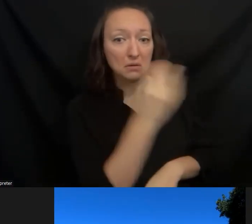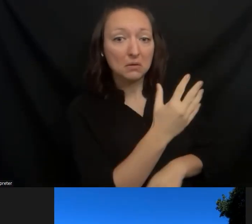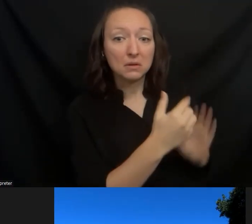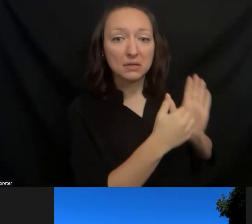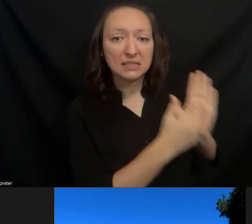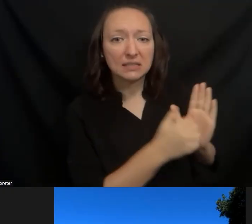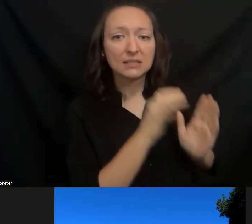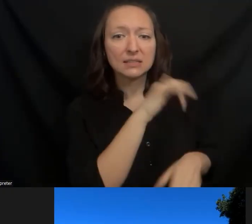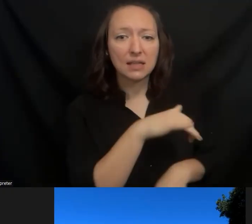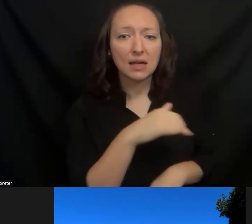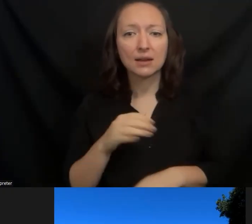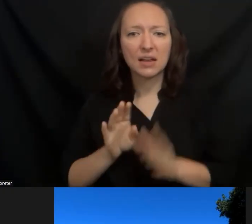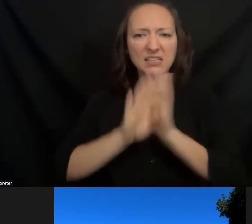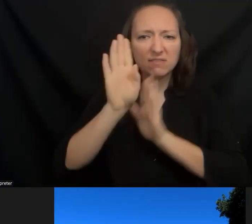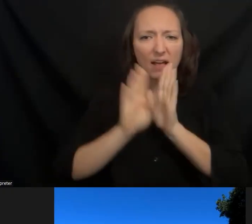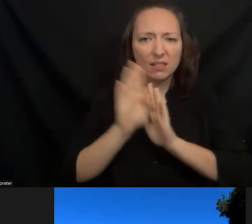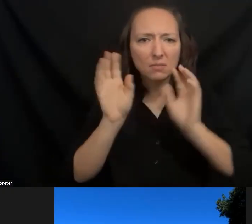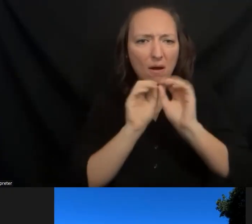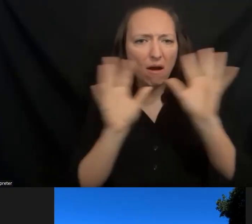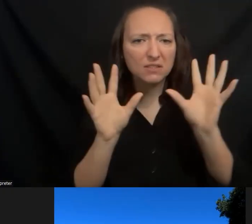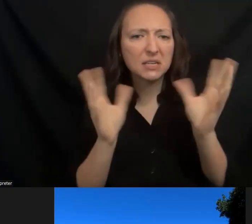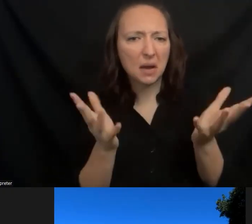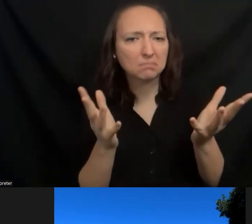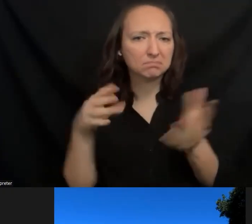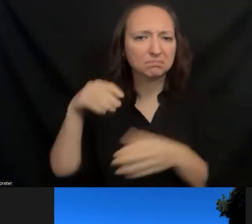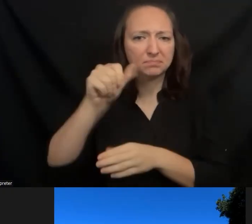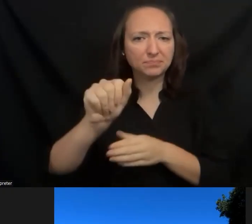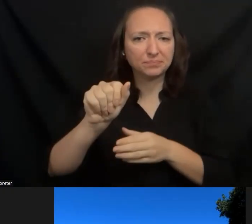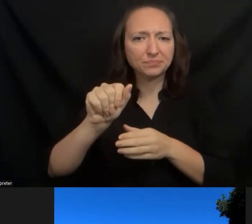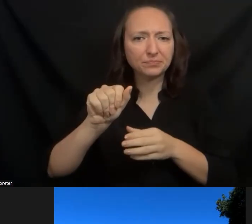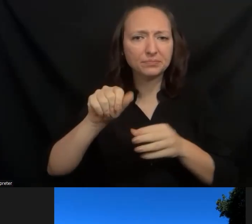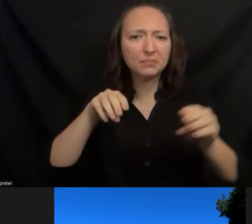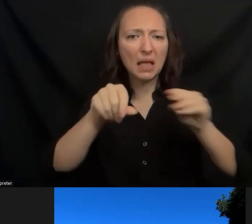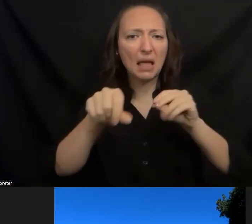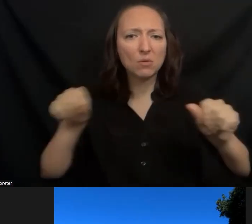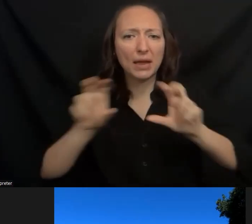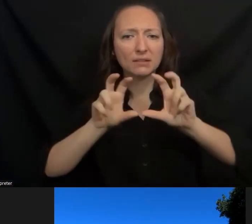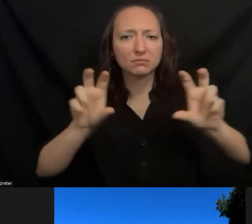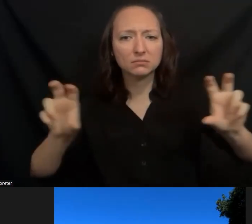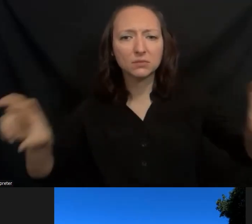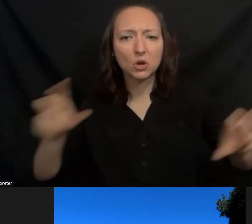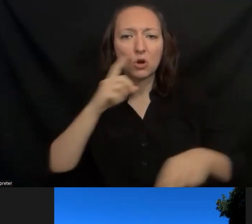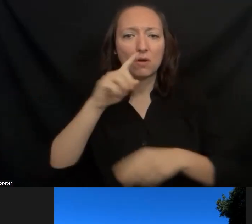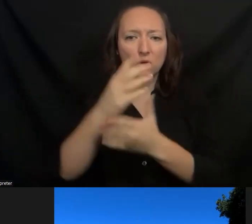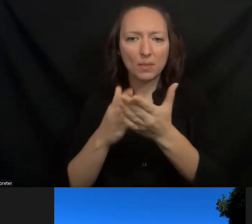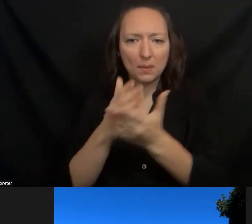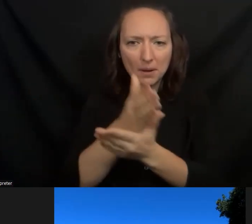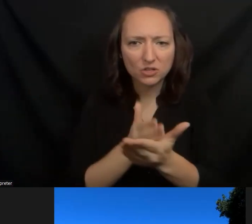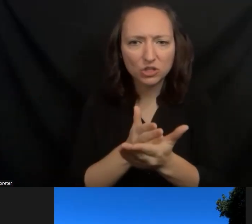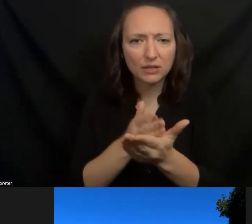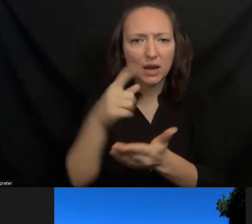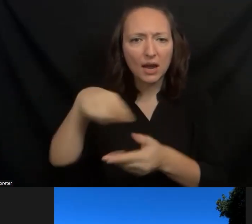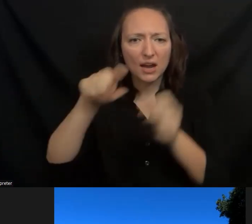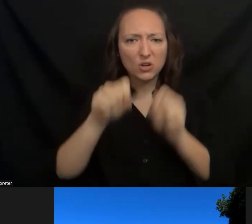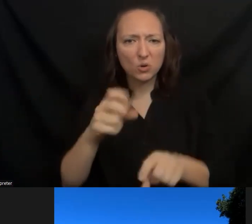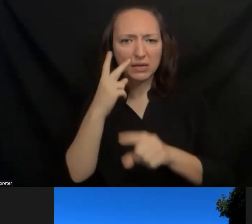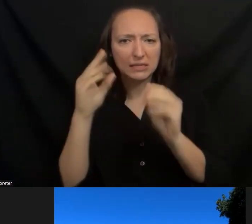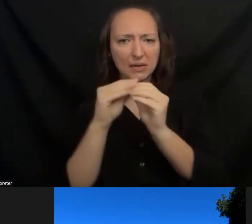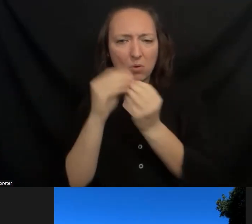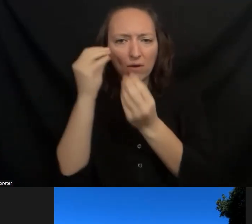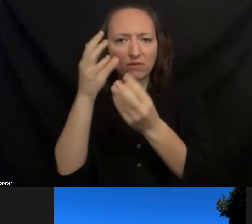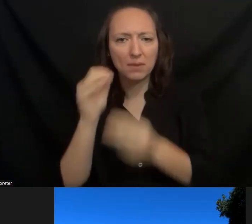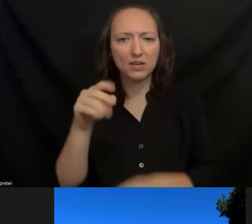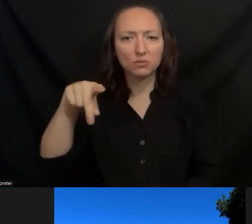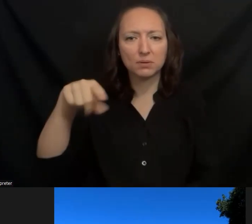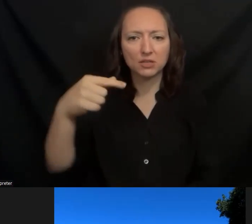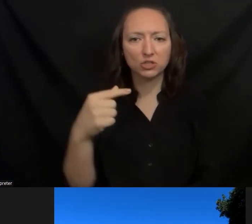pgh20.com/about-us/finance if the public wanted to tune in for that or to take a deeper look and see what we have to offer on that front. With that, this concludes my